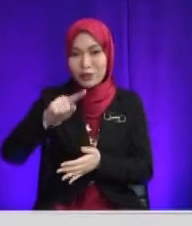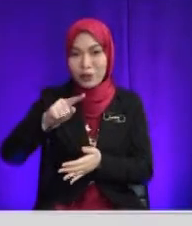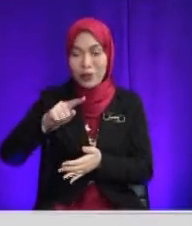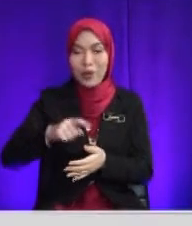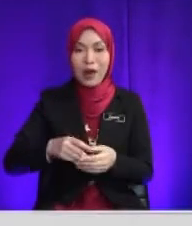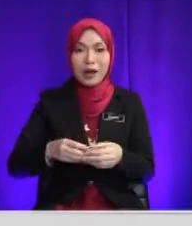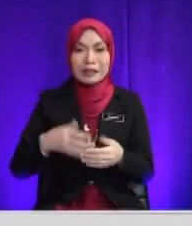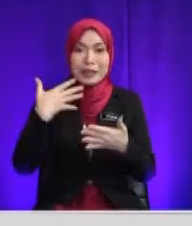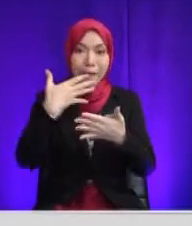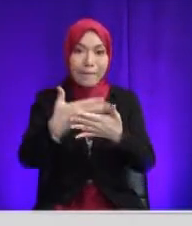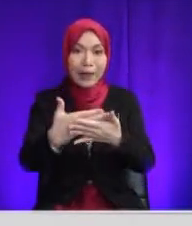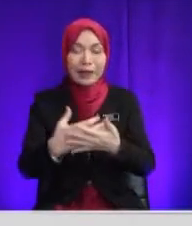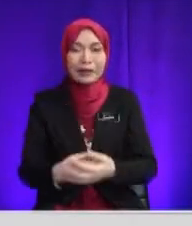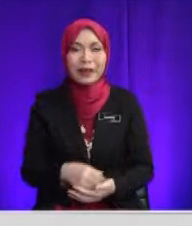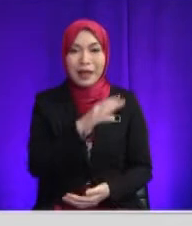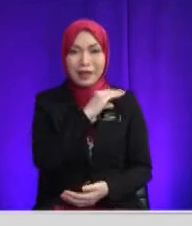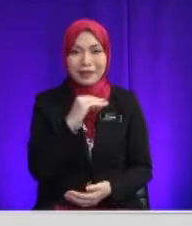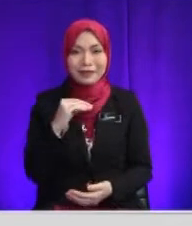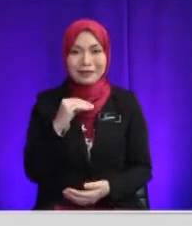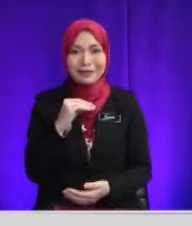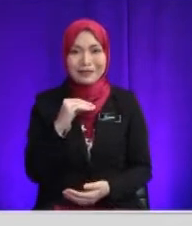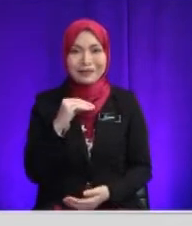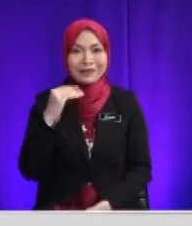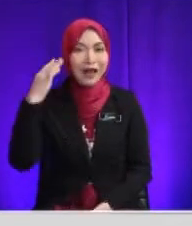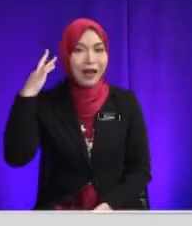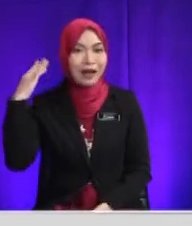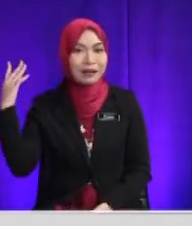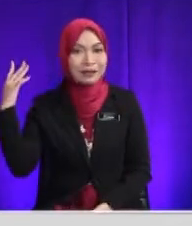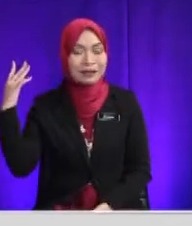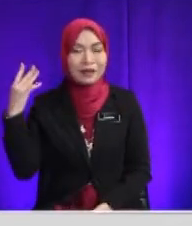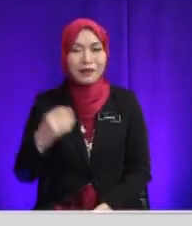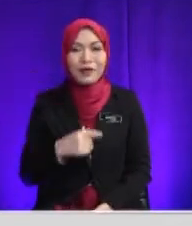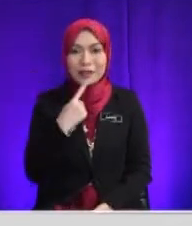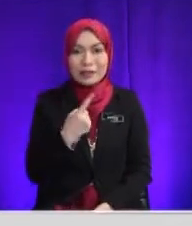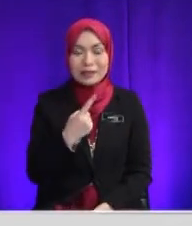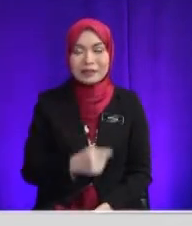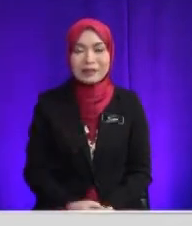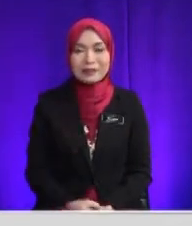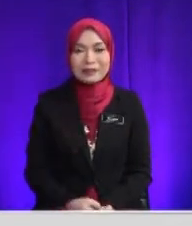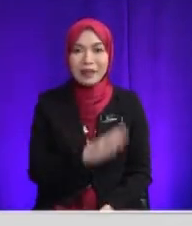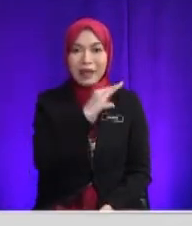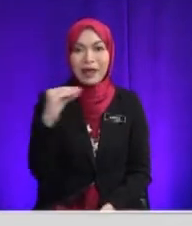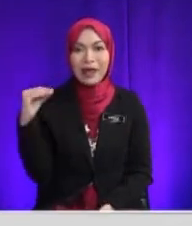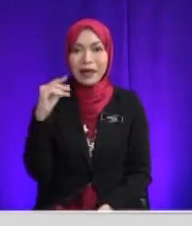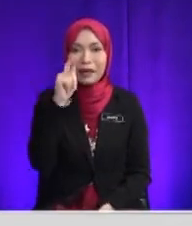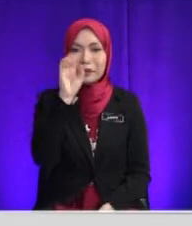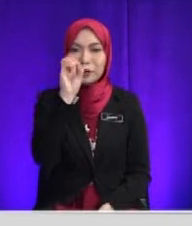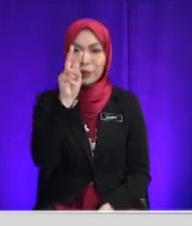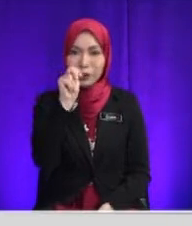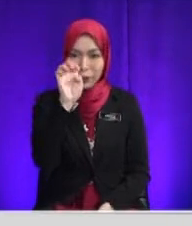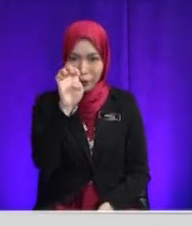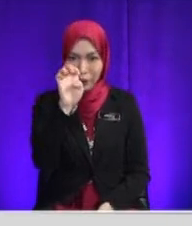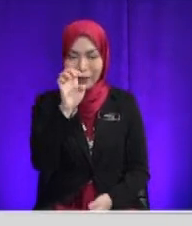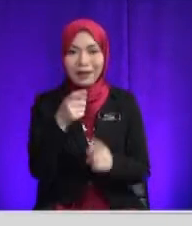through the use of a voice and tone used by the speaker. Okay. All right. So for this one, the student need to focus as